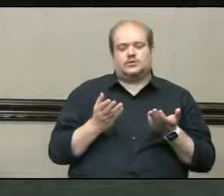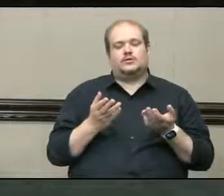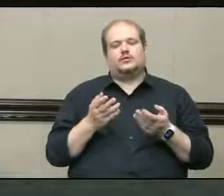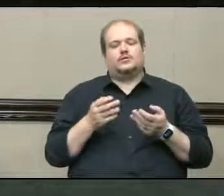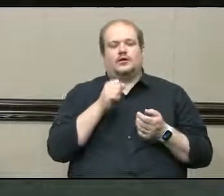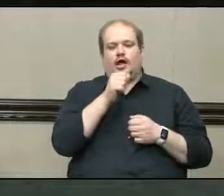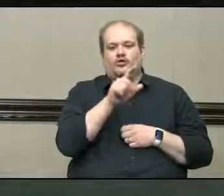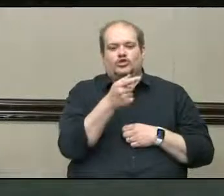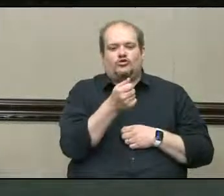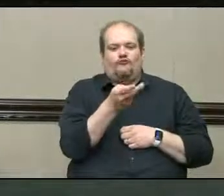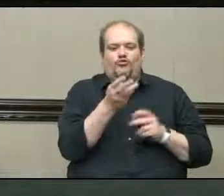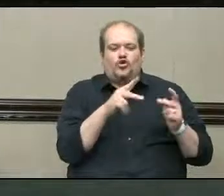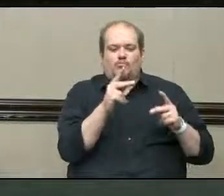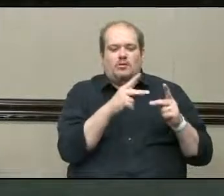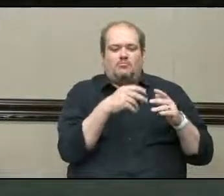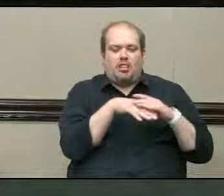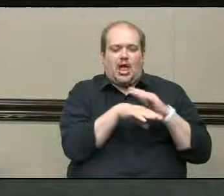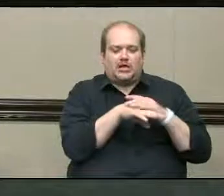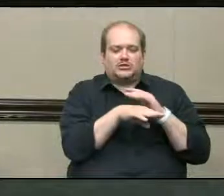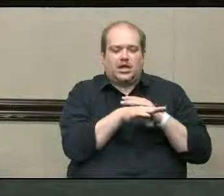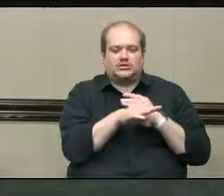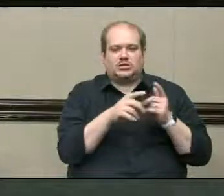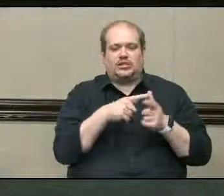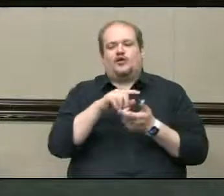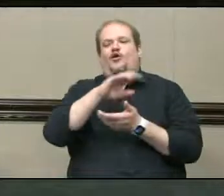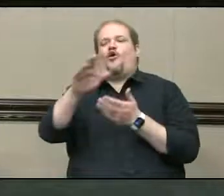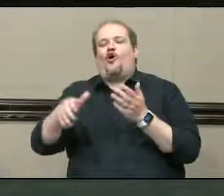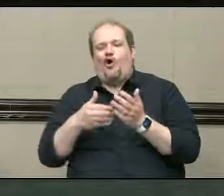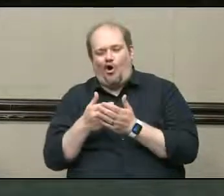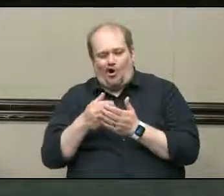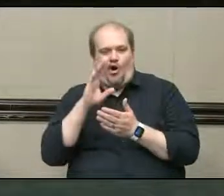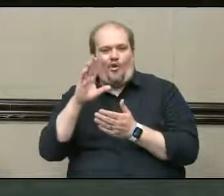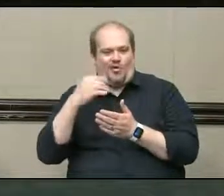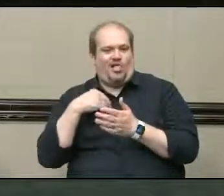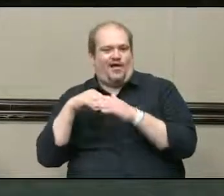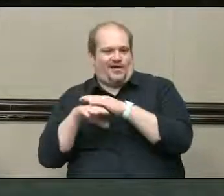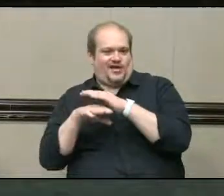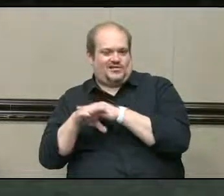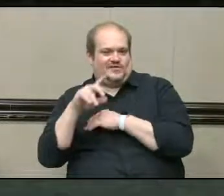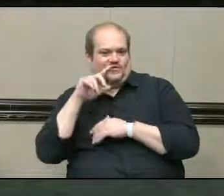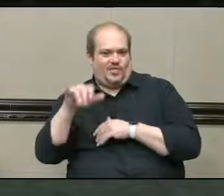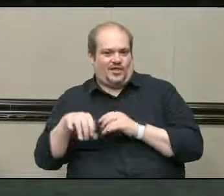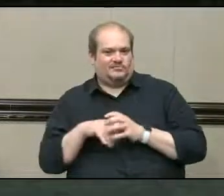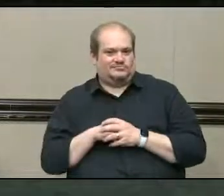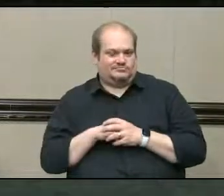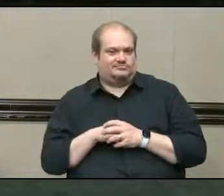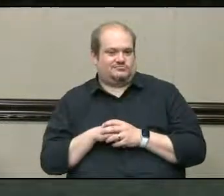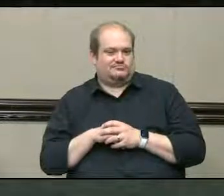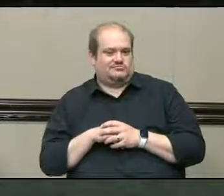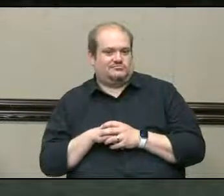of just a few of them being able to have access to it, all of them will have access to it.